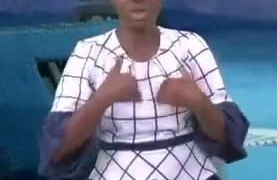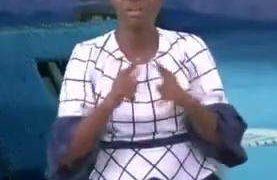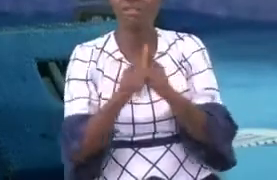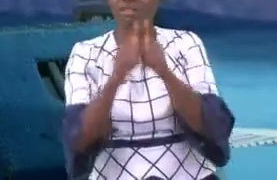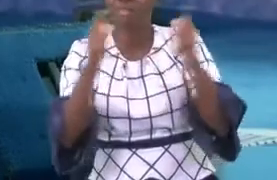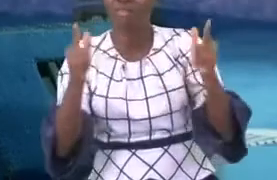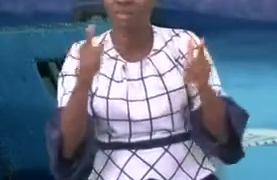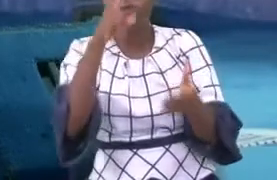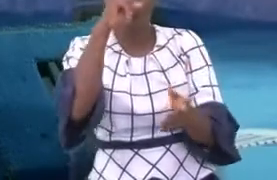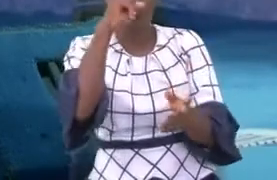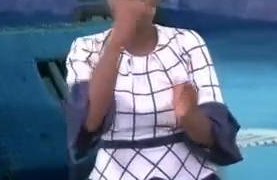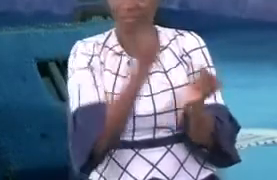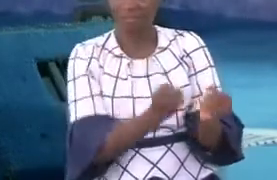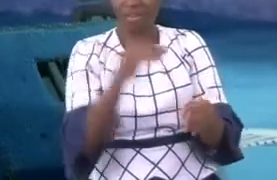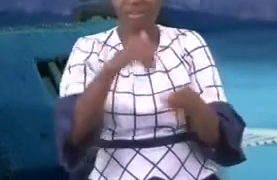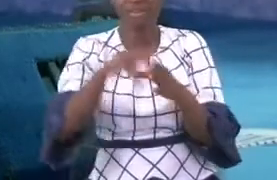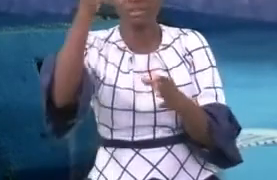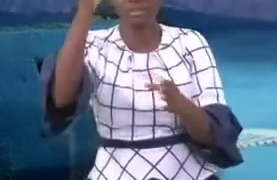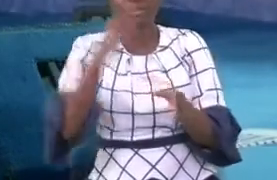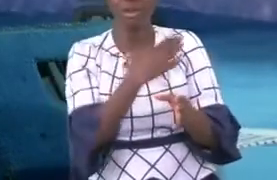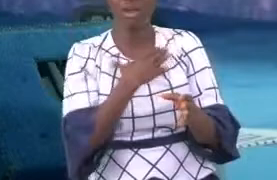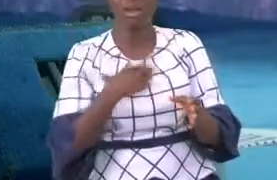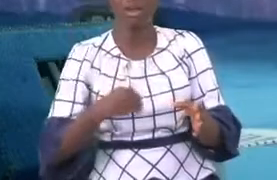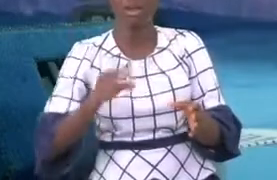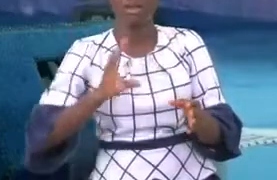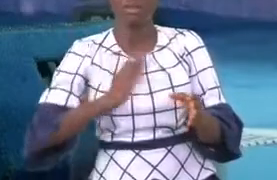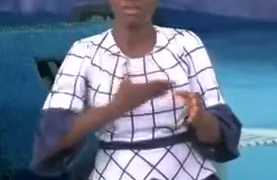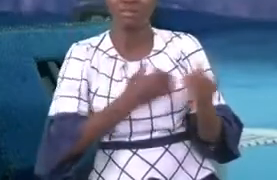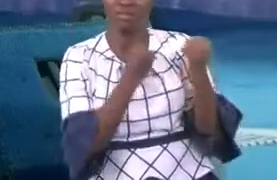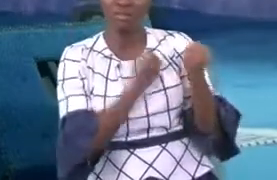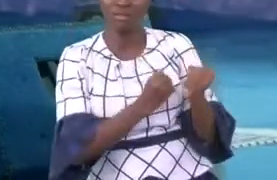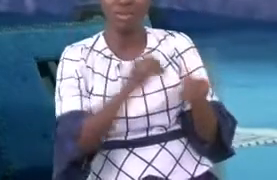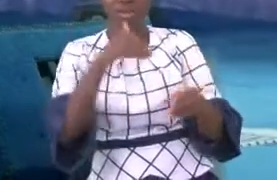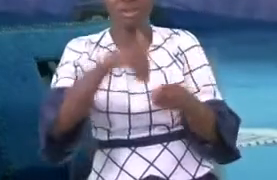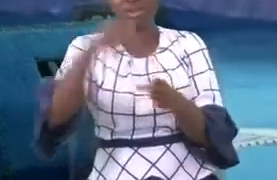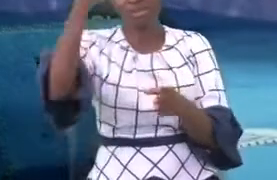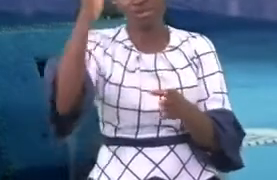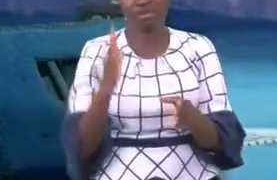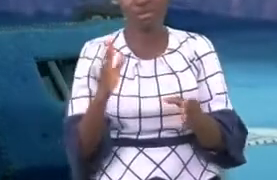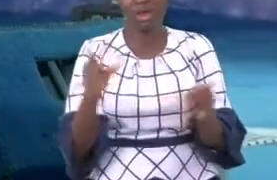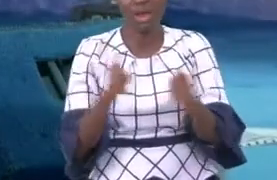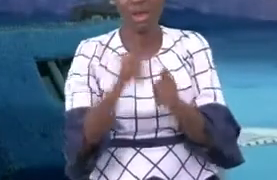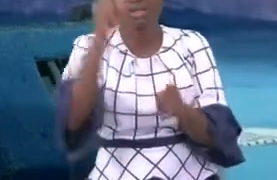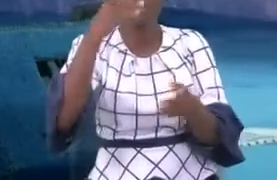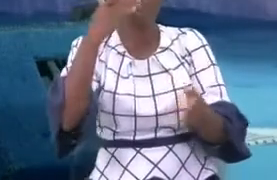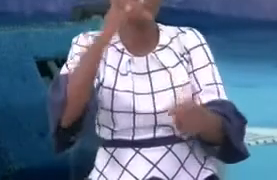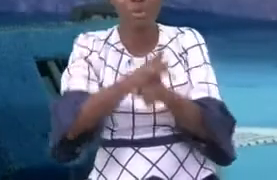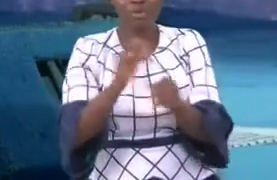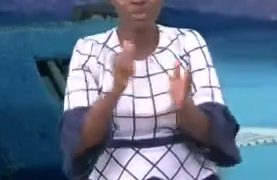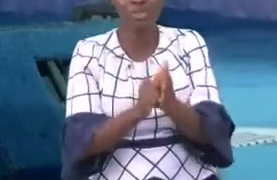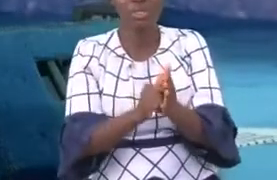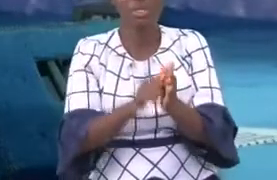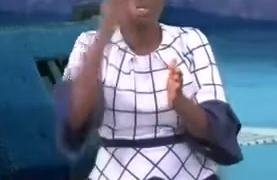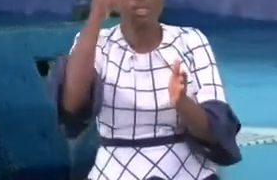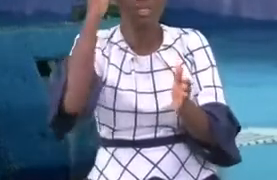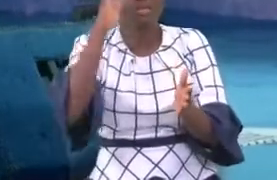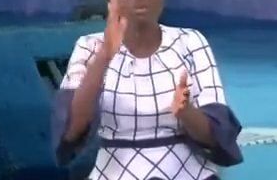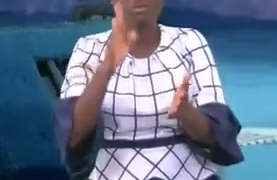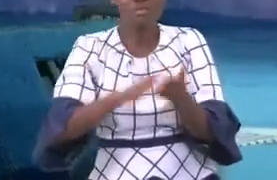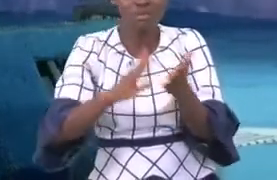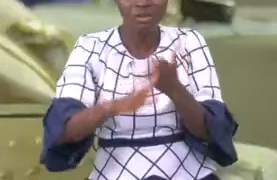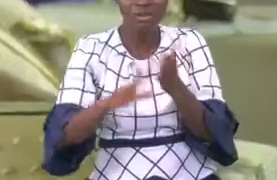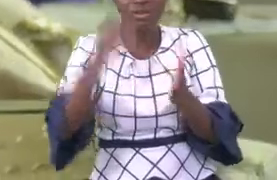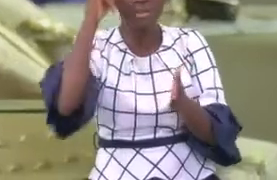will forgive, he will not lie, he will forgive you tonight. As he promised he'll set free, he'll not lie, he'll set you